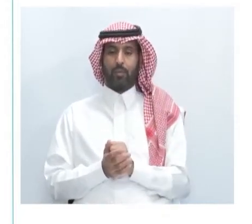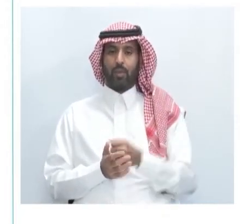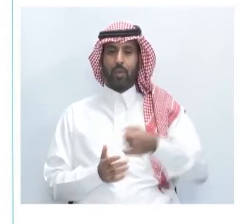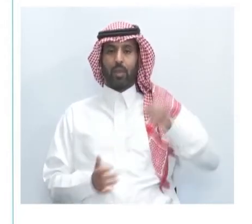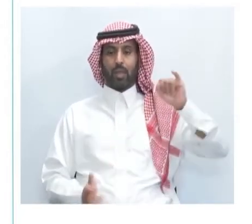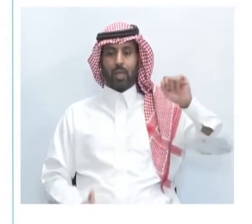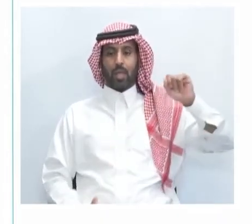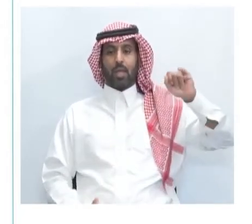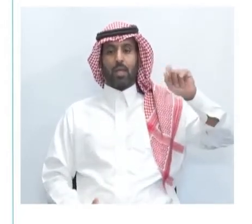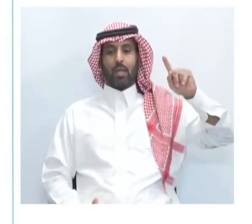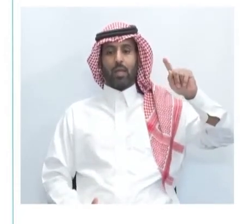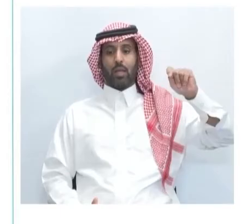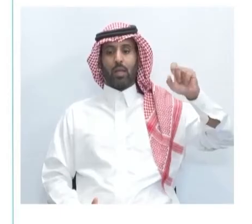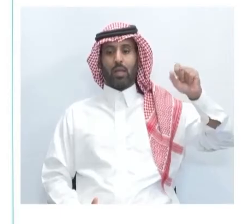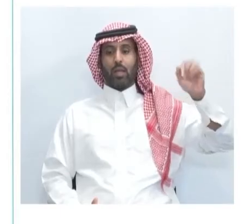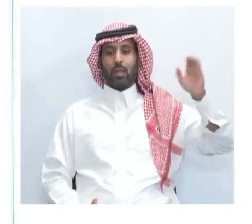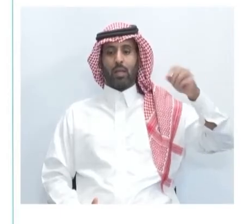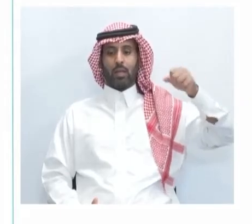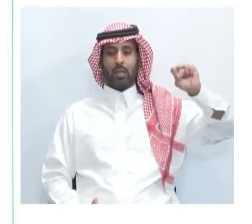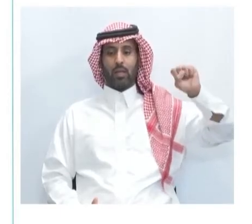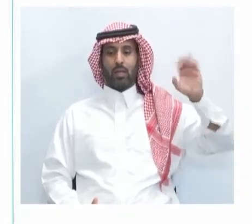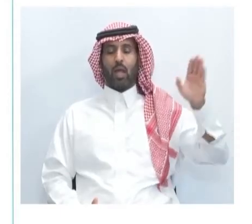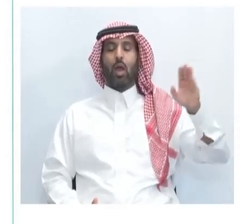It's noisy,